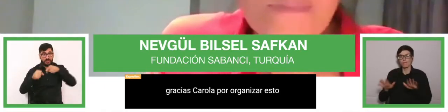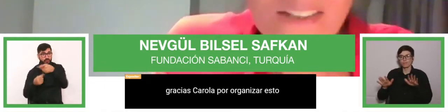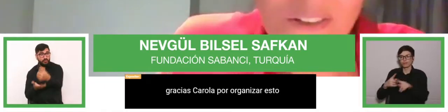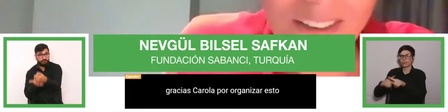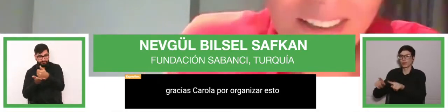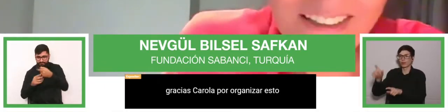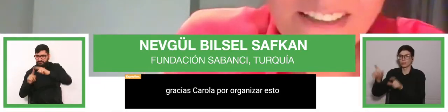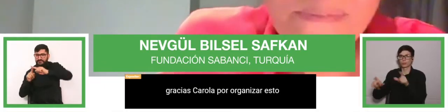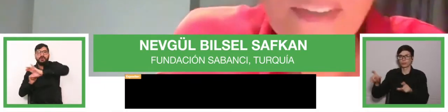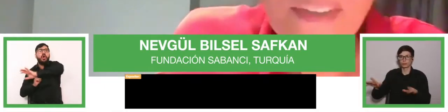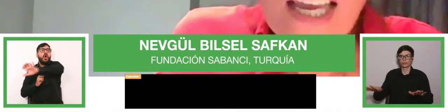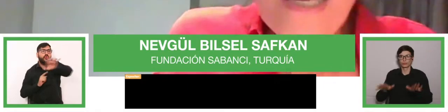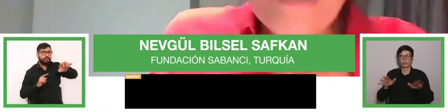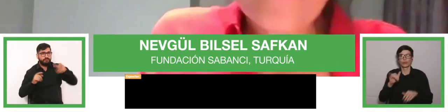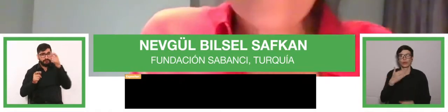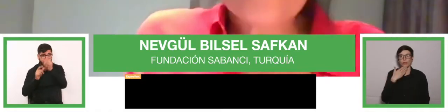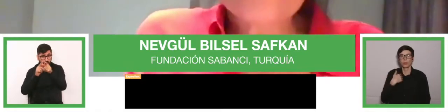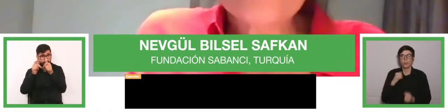learn from each other.